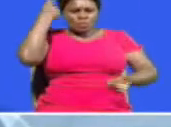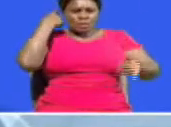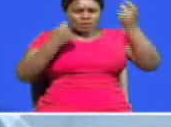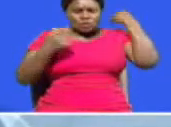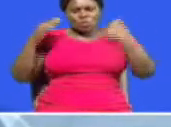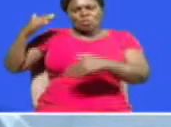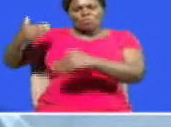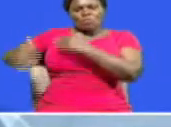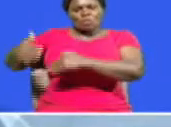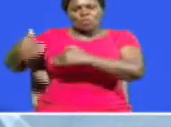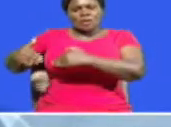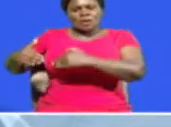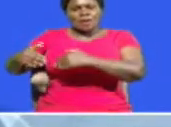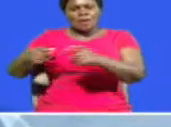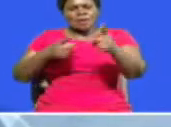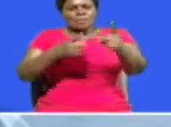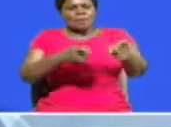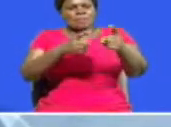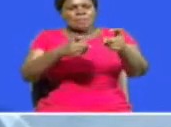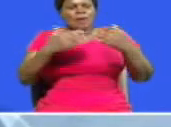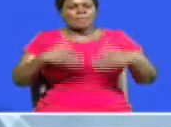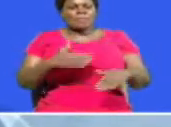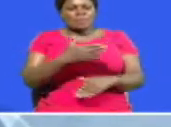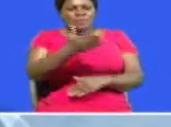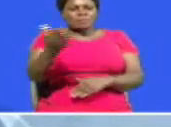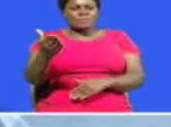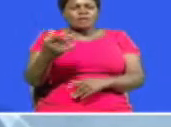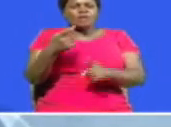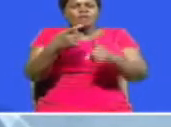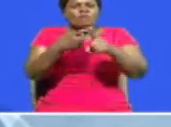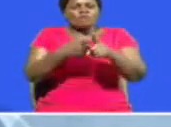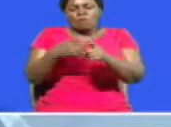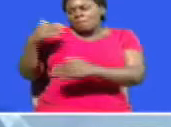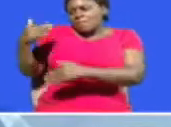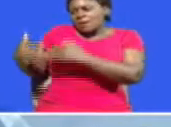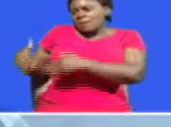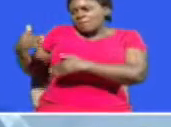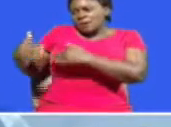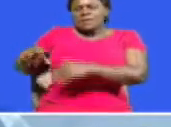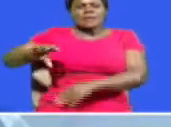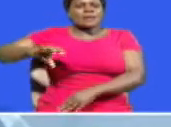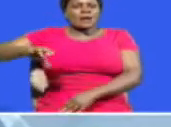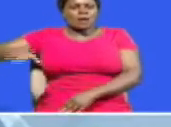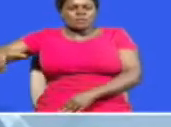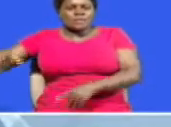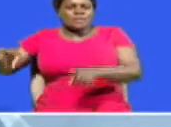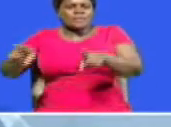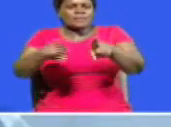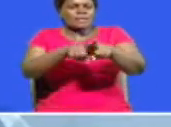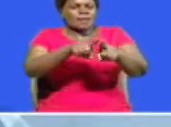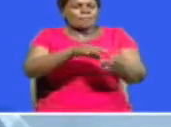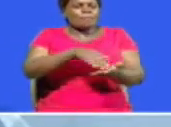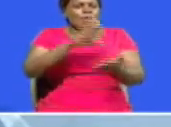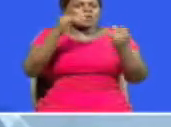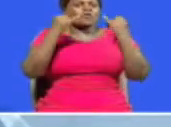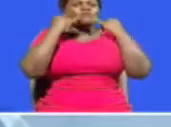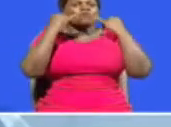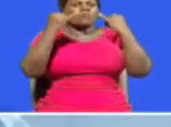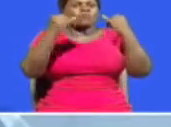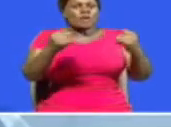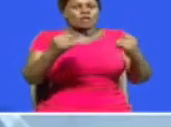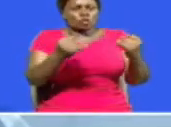border. Now, the attackers are said to have come from the neighboring county, even as more details